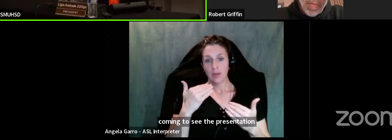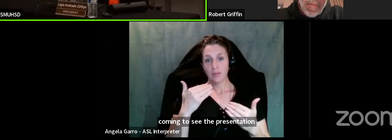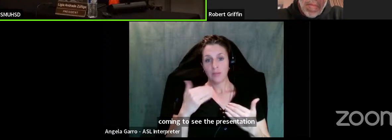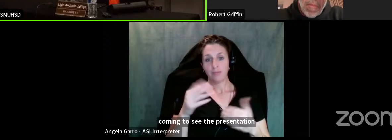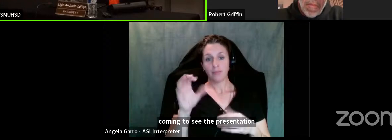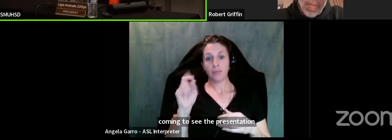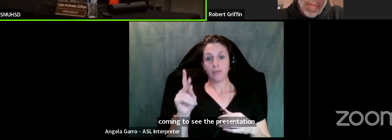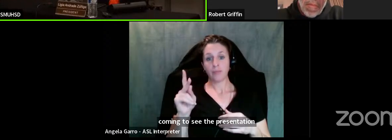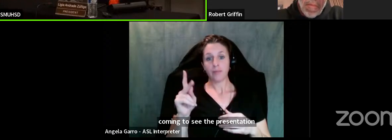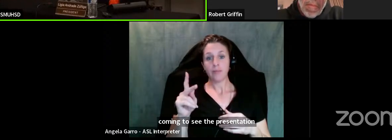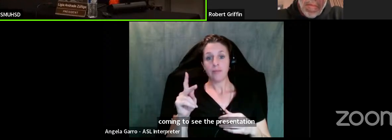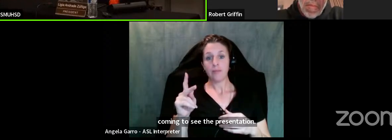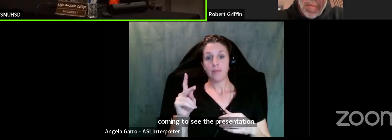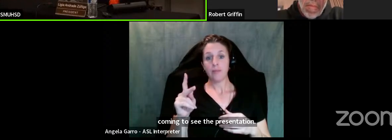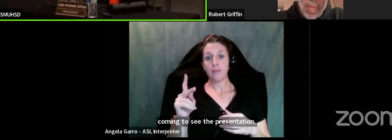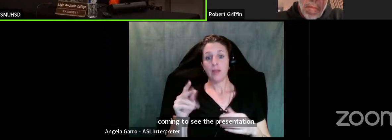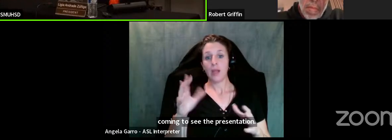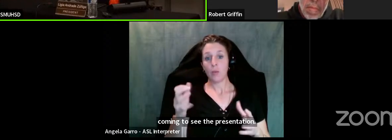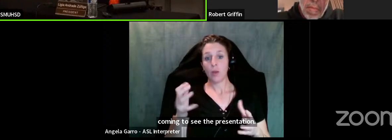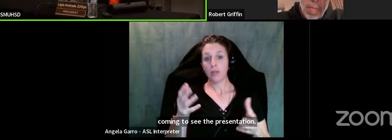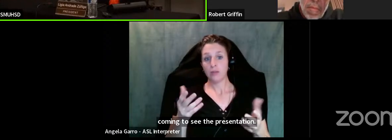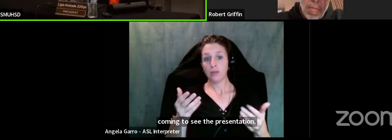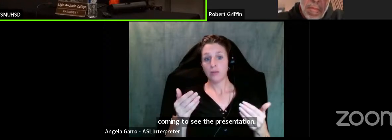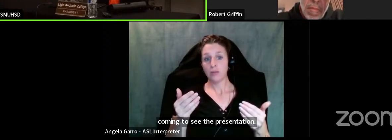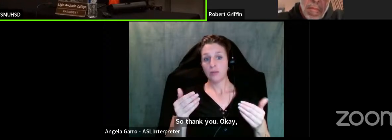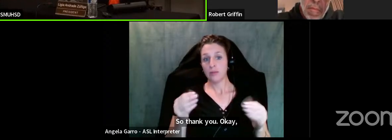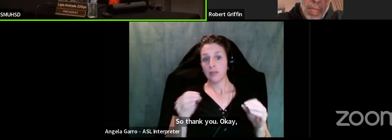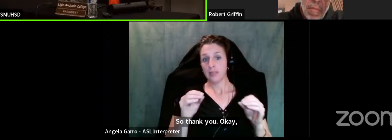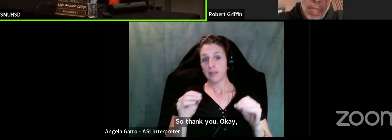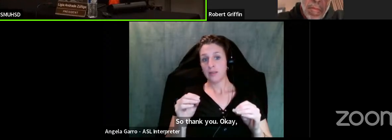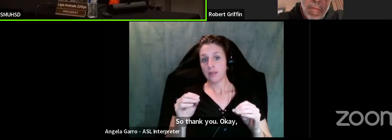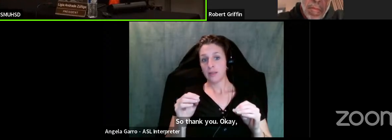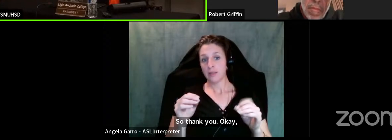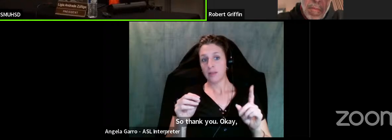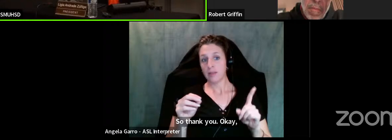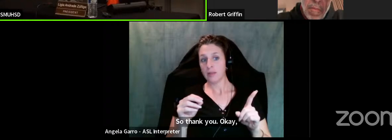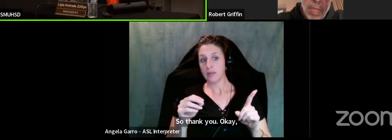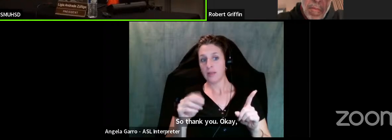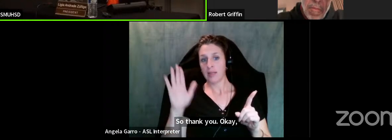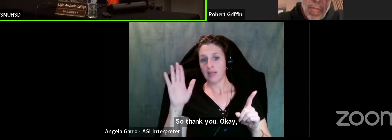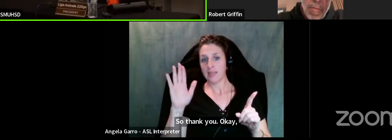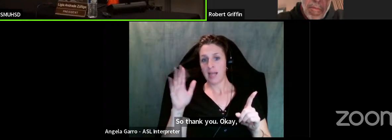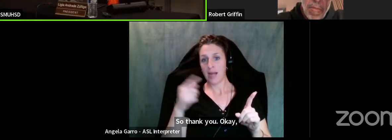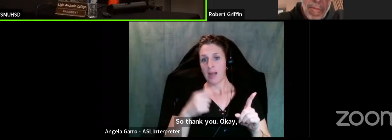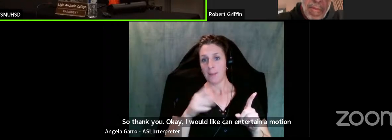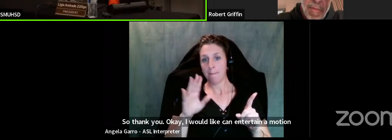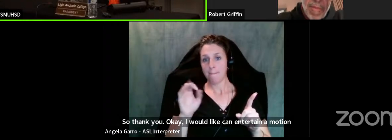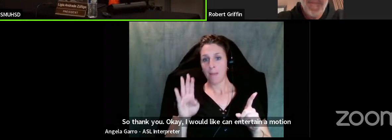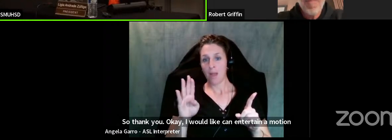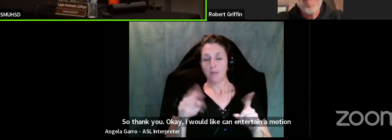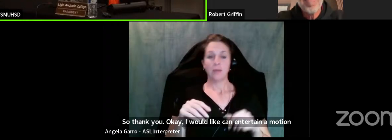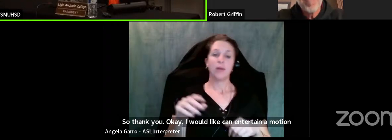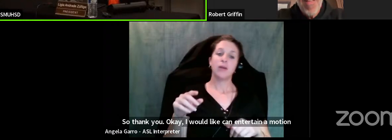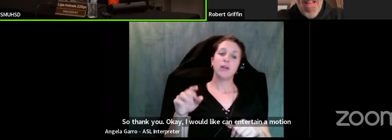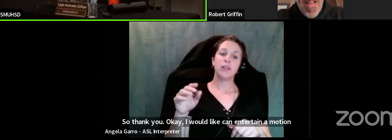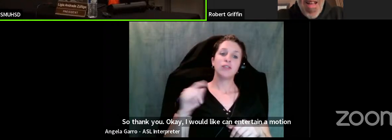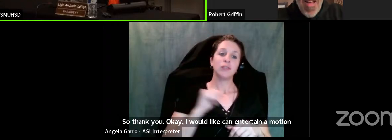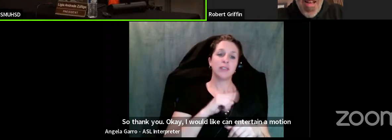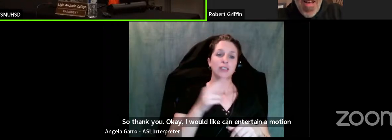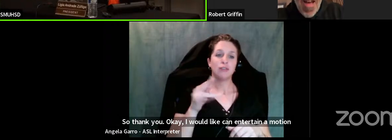Okay, I can entertain a motion now. Bob's got his hand up. Oh, yes, sorry. Trustee Griffin, go